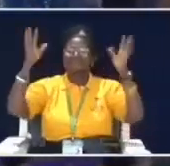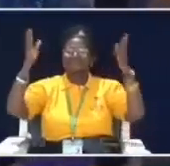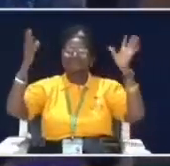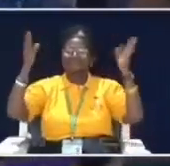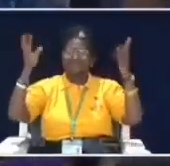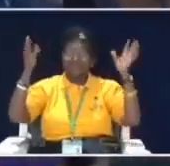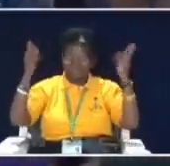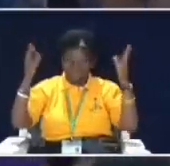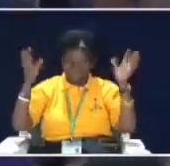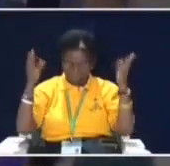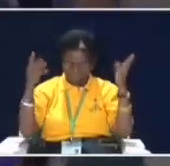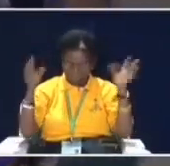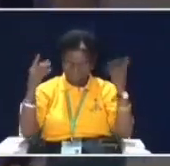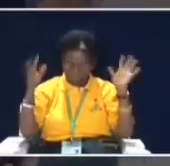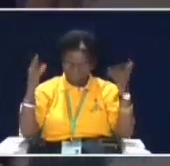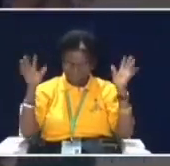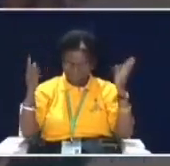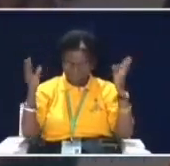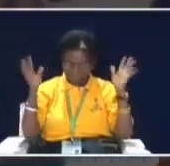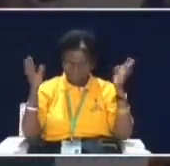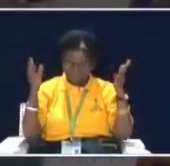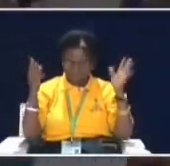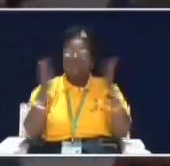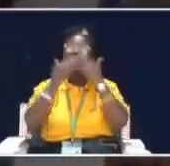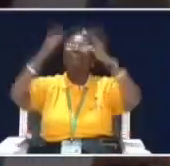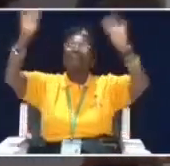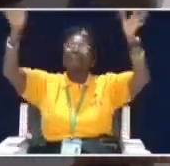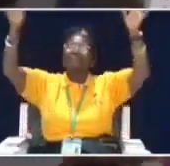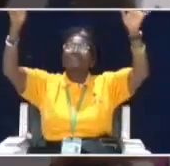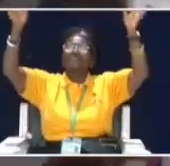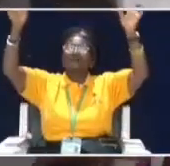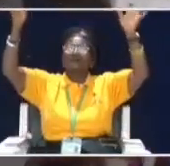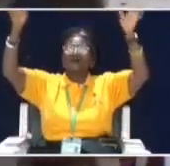Oni iji na ti dopin.